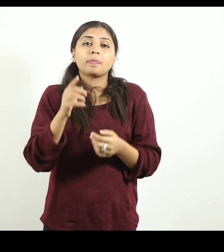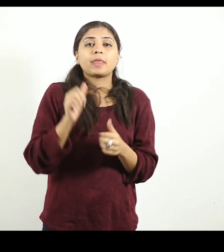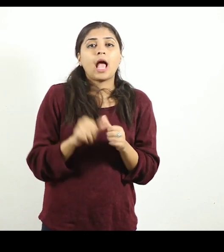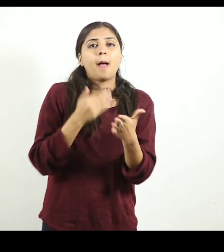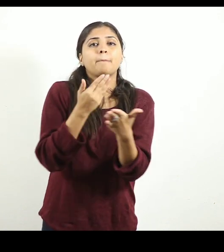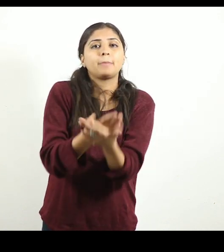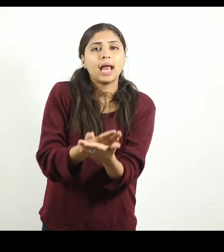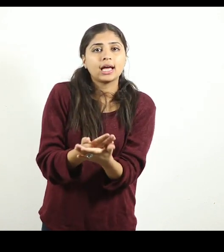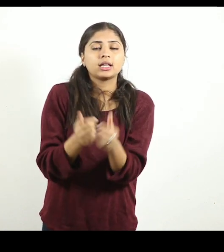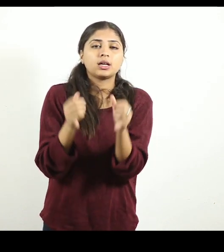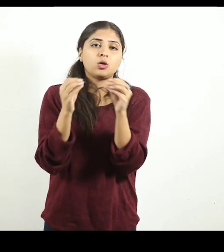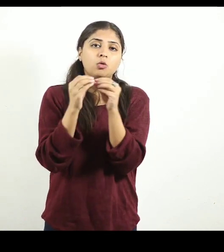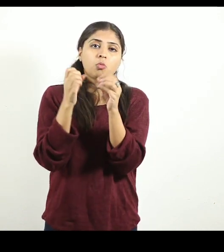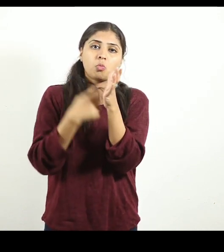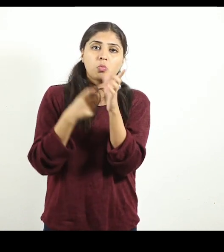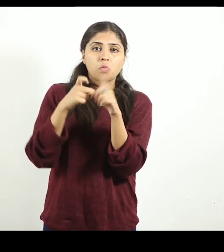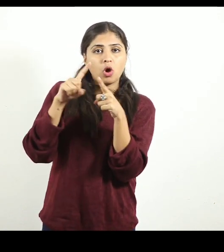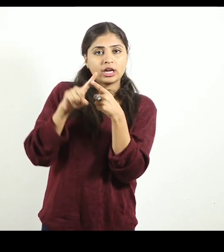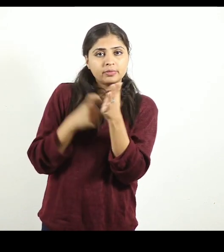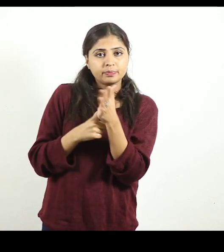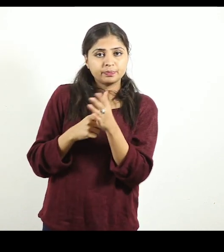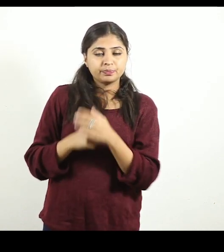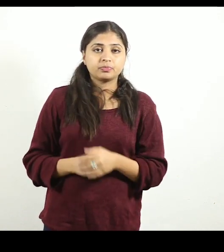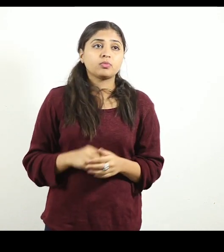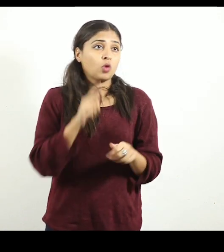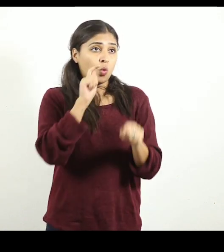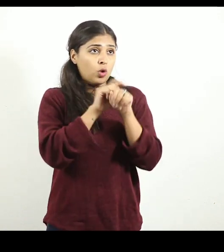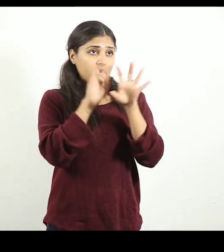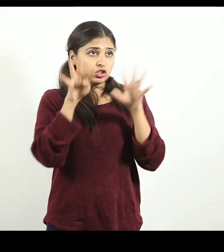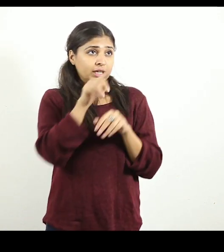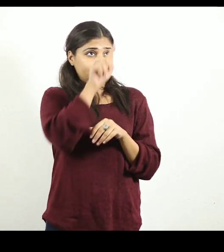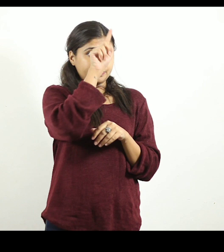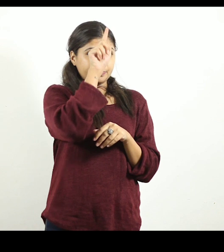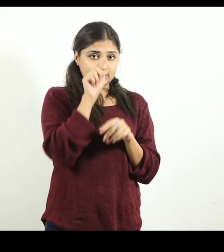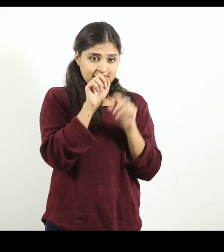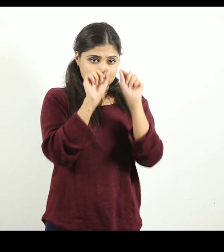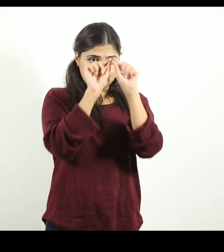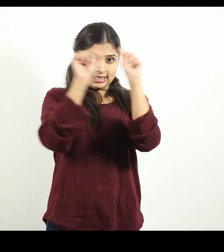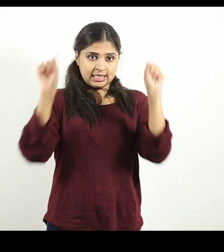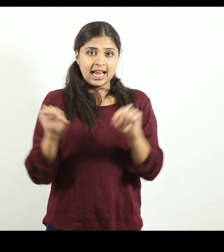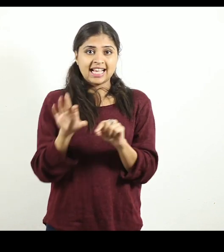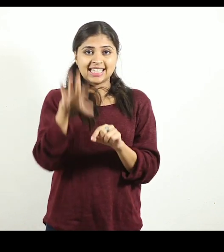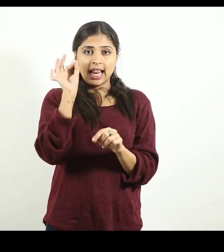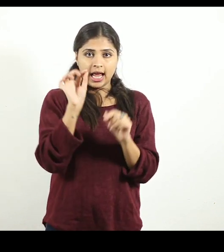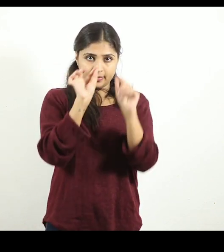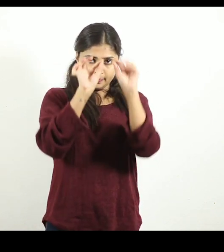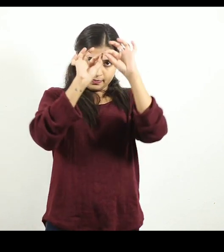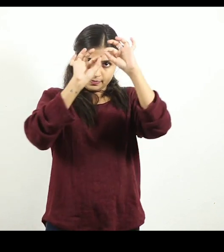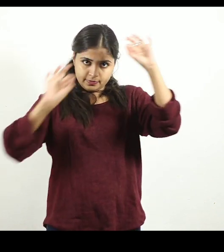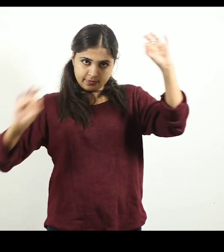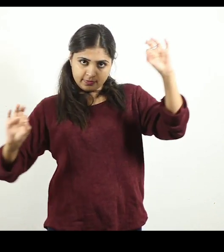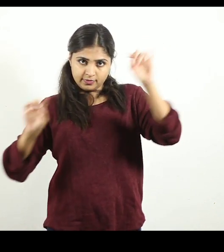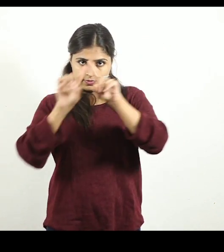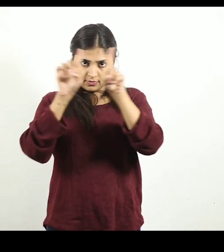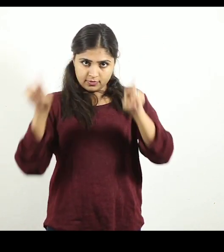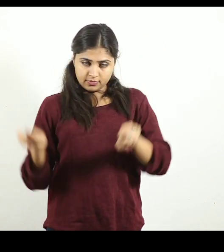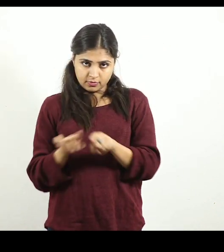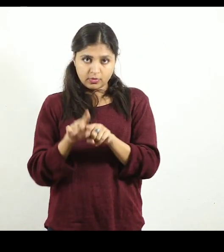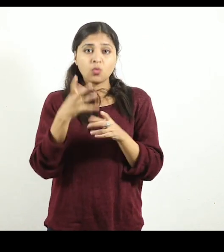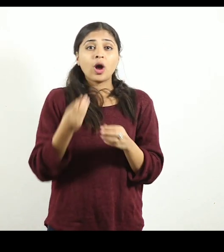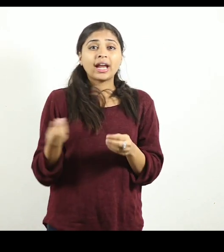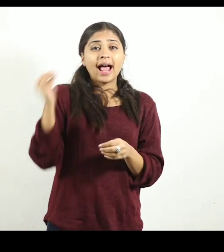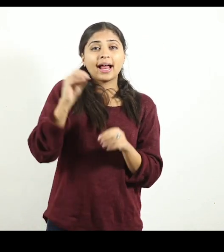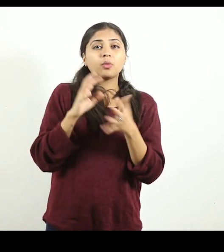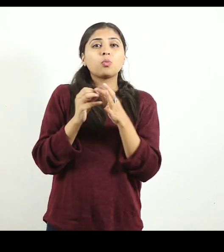borders. On the worksheet, select the cell or range of cells that you want to add a border to, change the border style on or